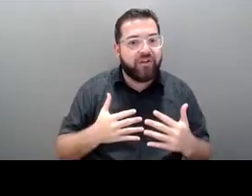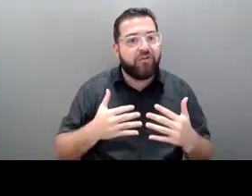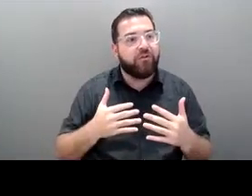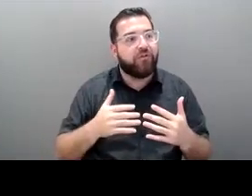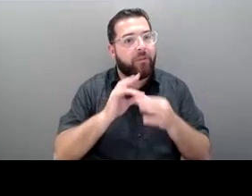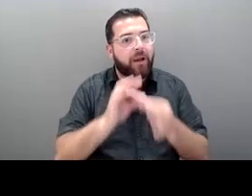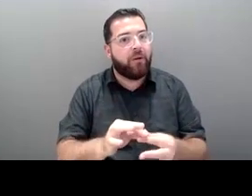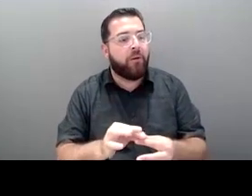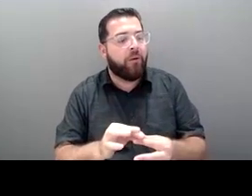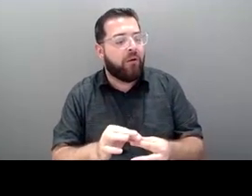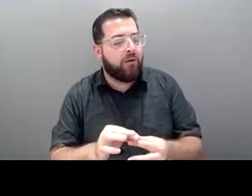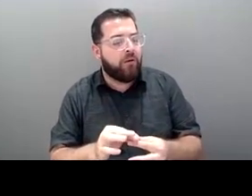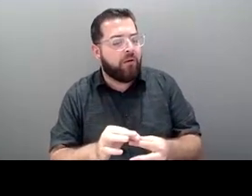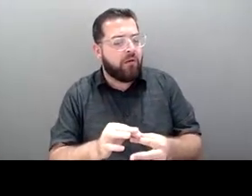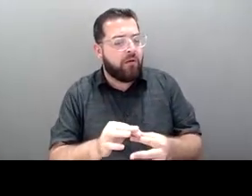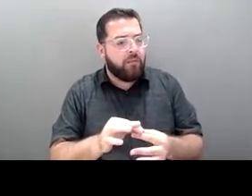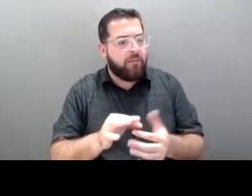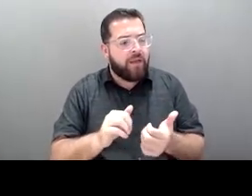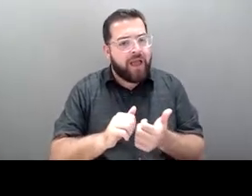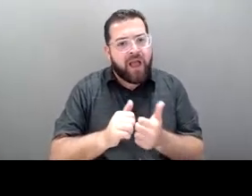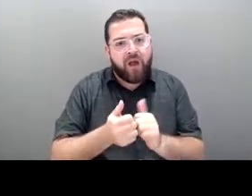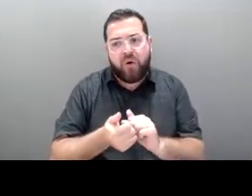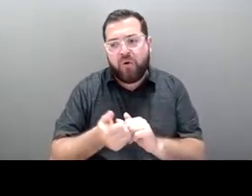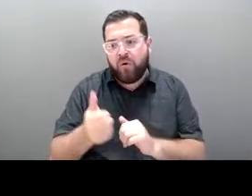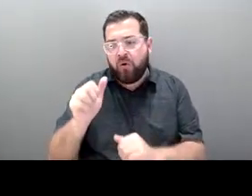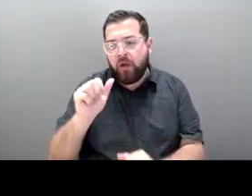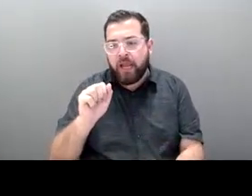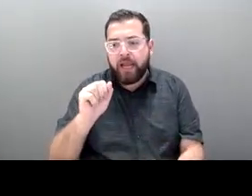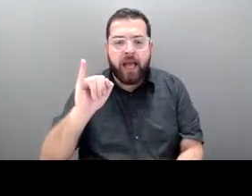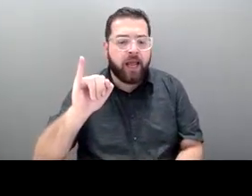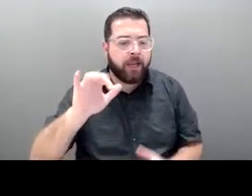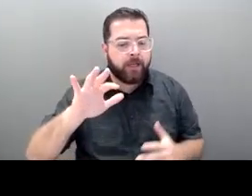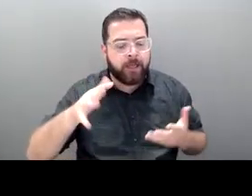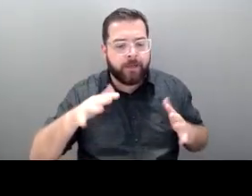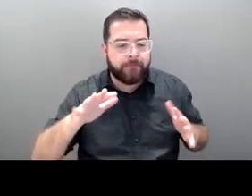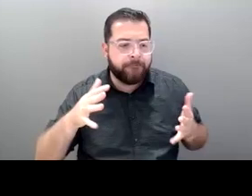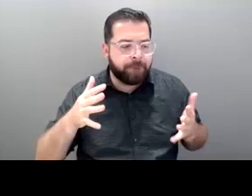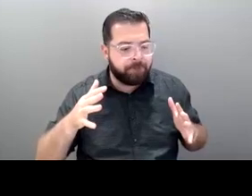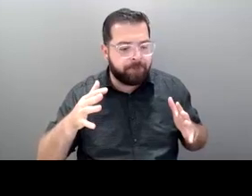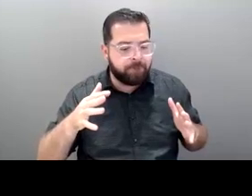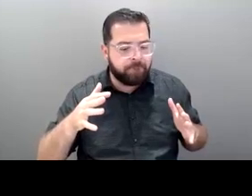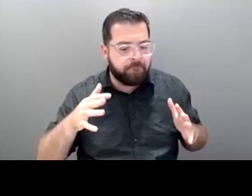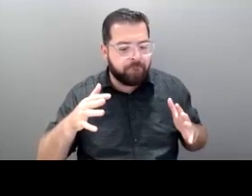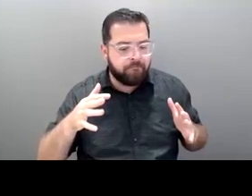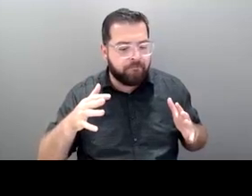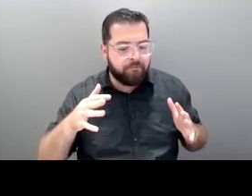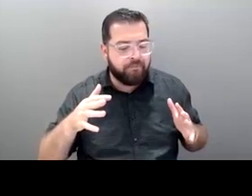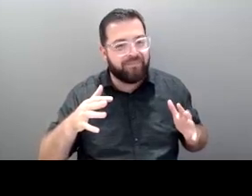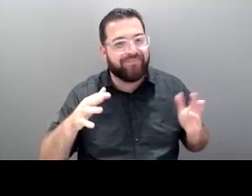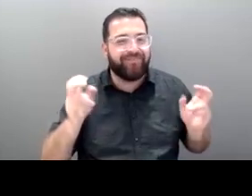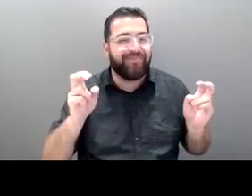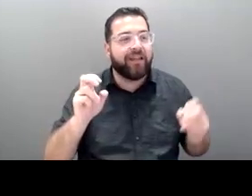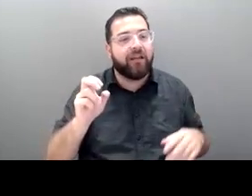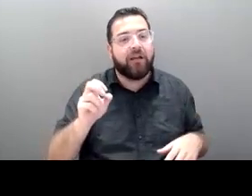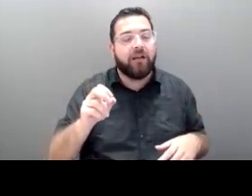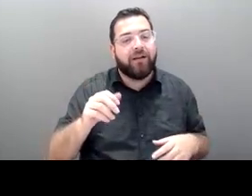to the way that AI kind of evens things out and dumbs them down and keeps students